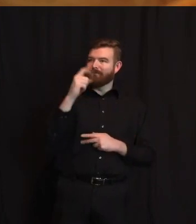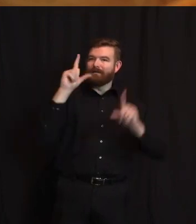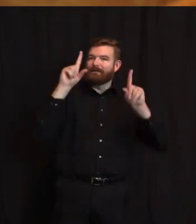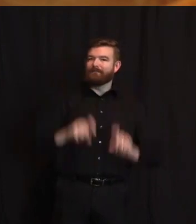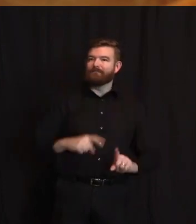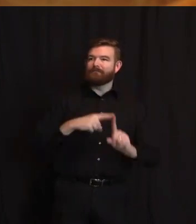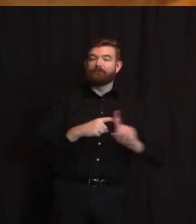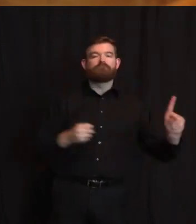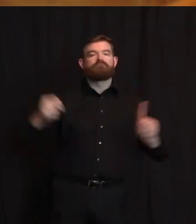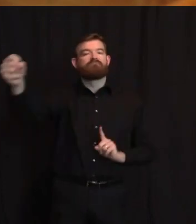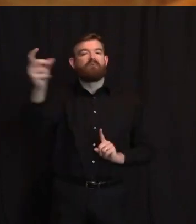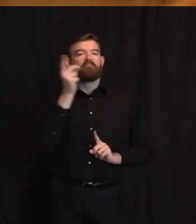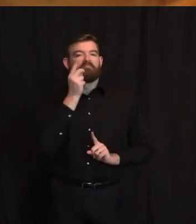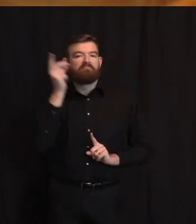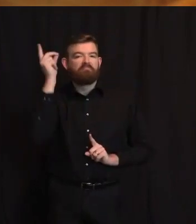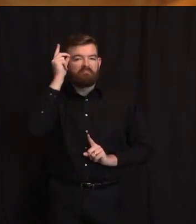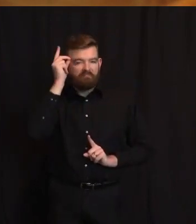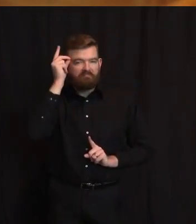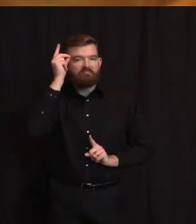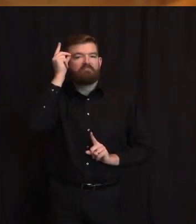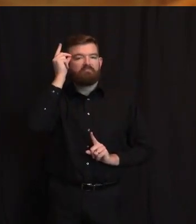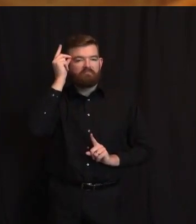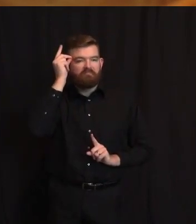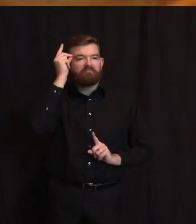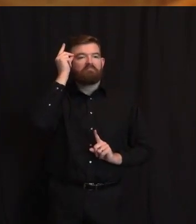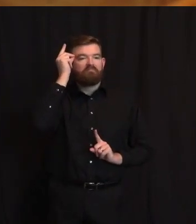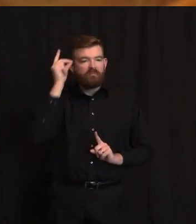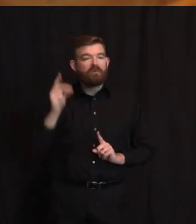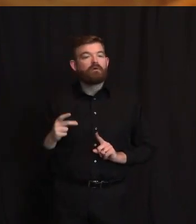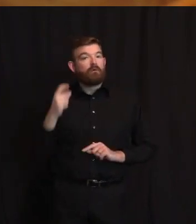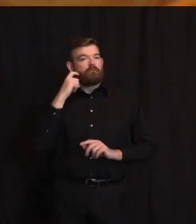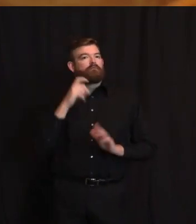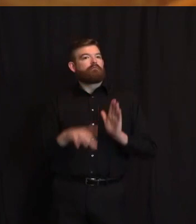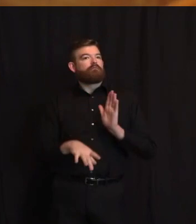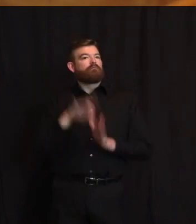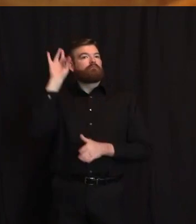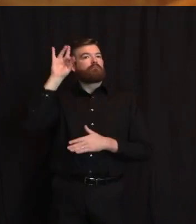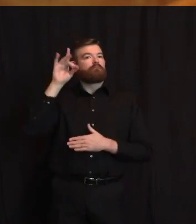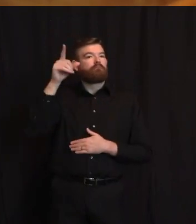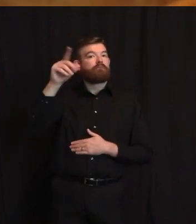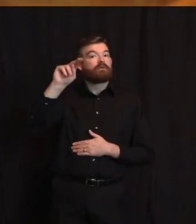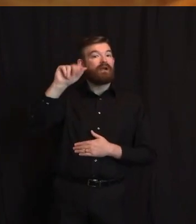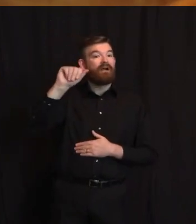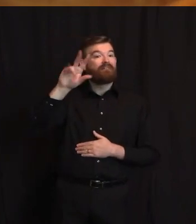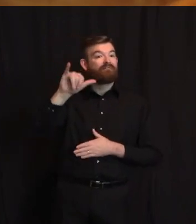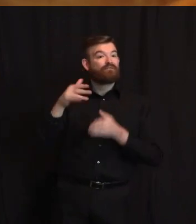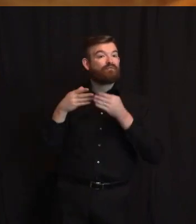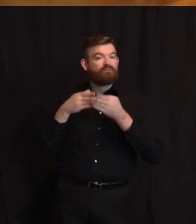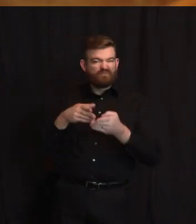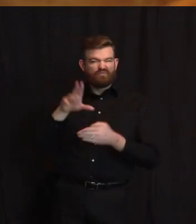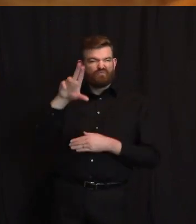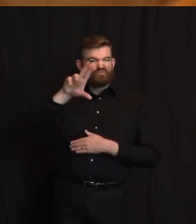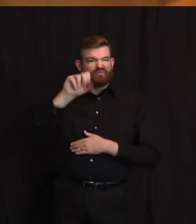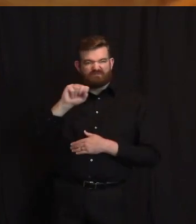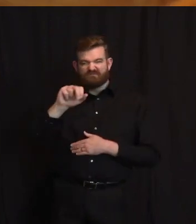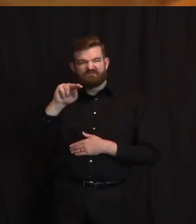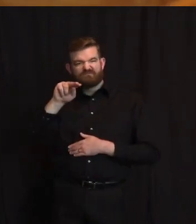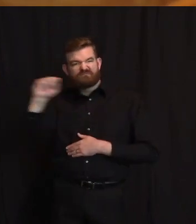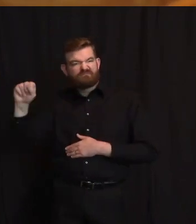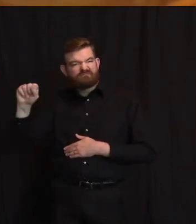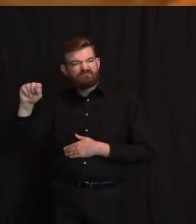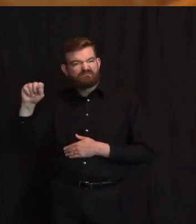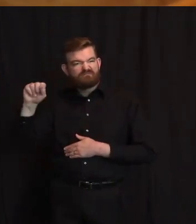we've just gotten word that the USNS Comfort will be accepting admissions from our hospitals in New Jersey